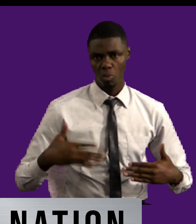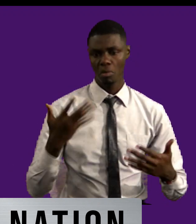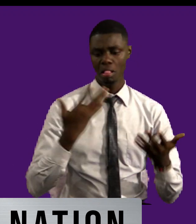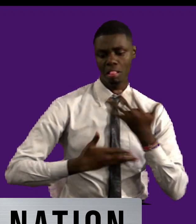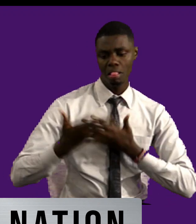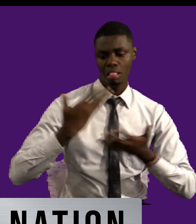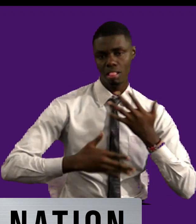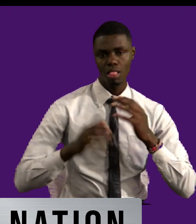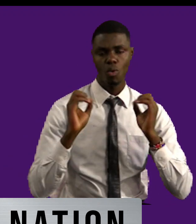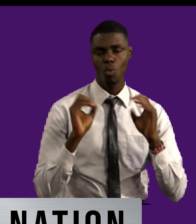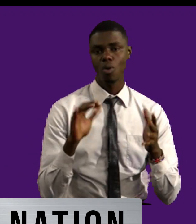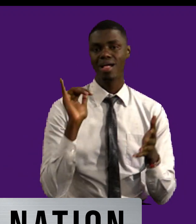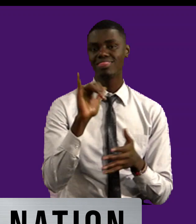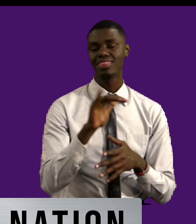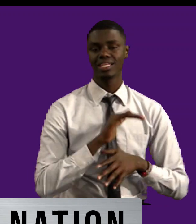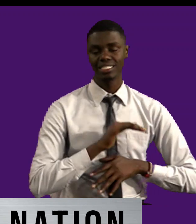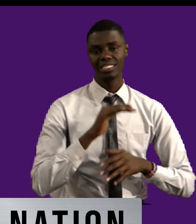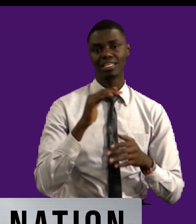torture.